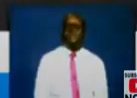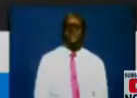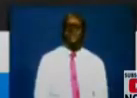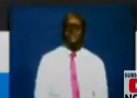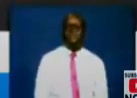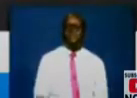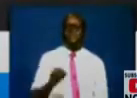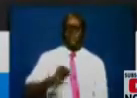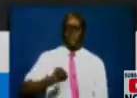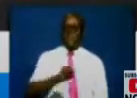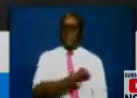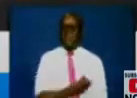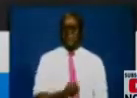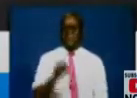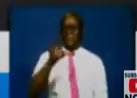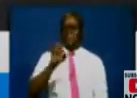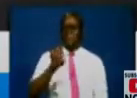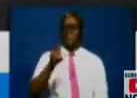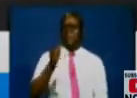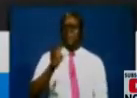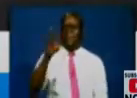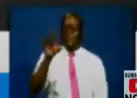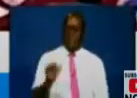Senator Ledama.